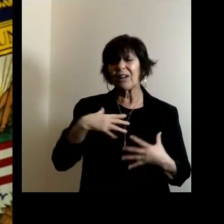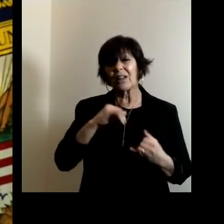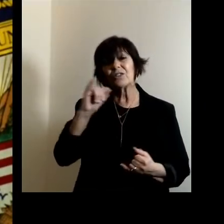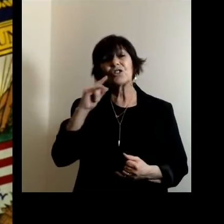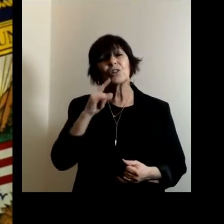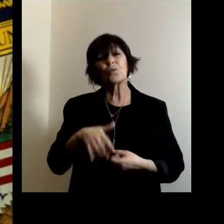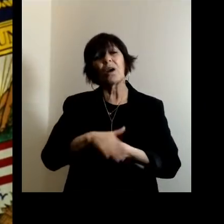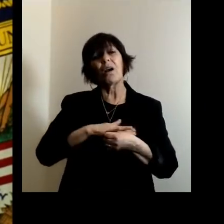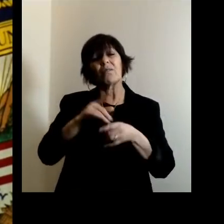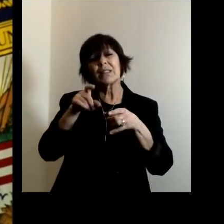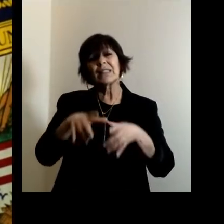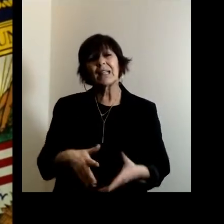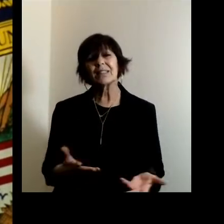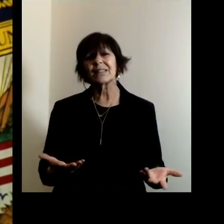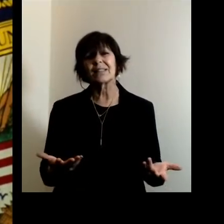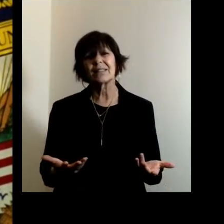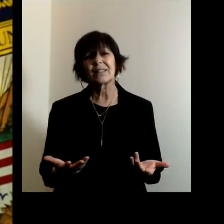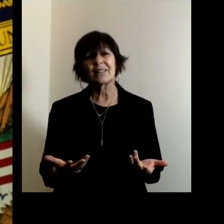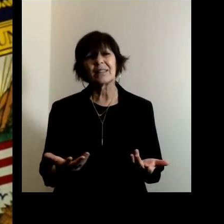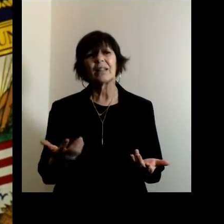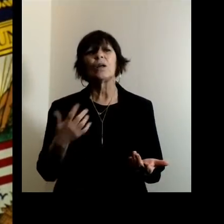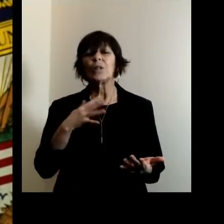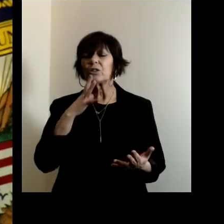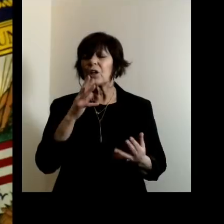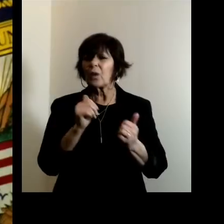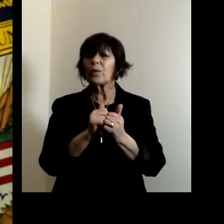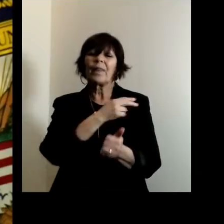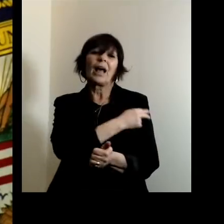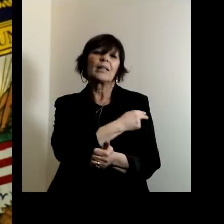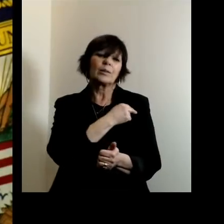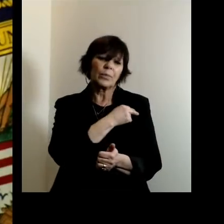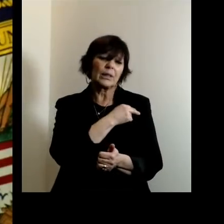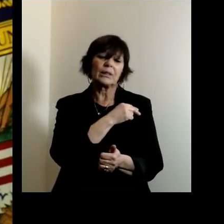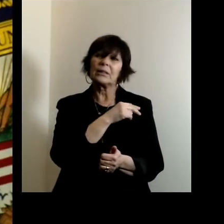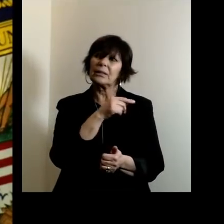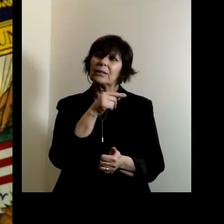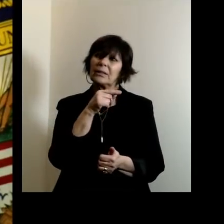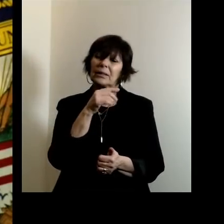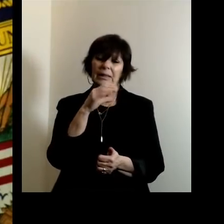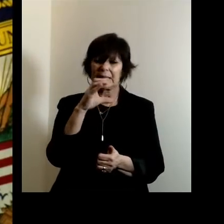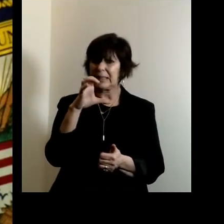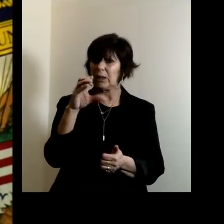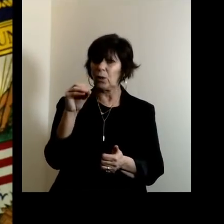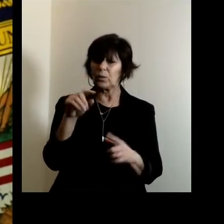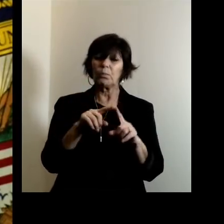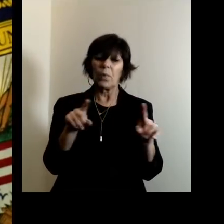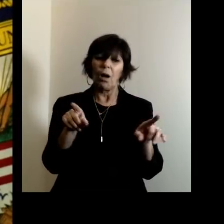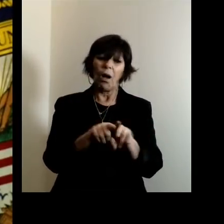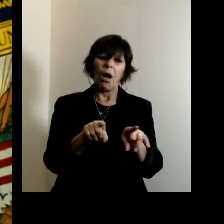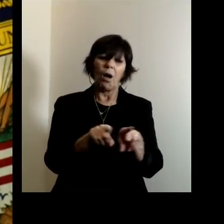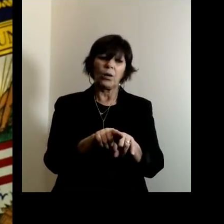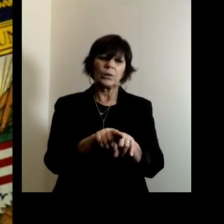insurance would cover their tests. We've talked with the hospital CEOs, but we've also talked with